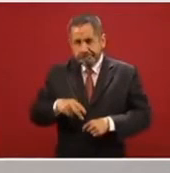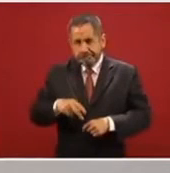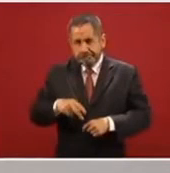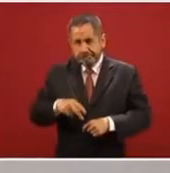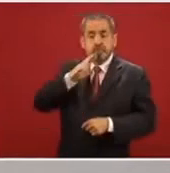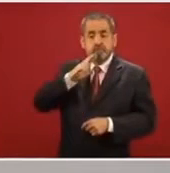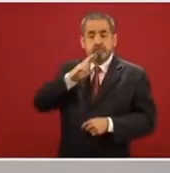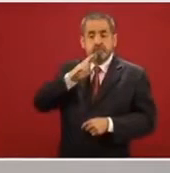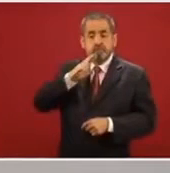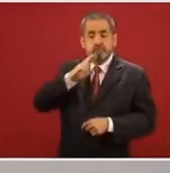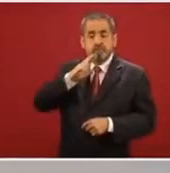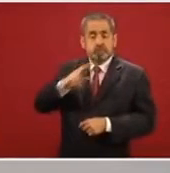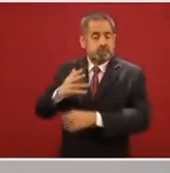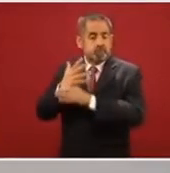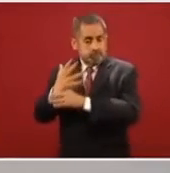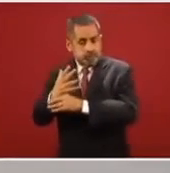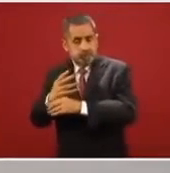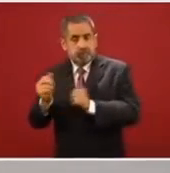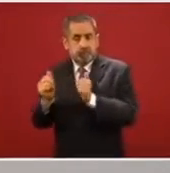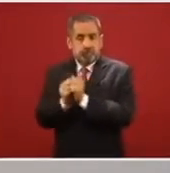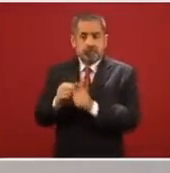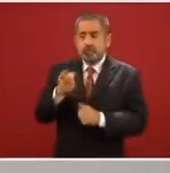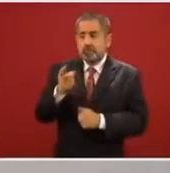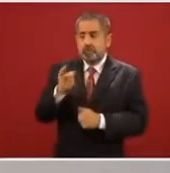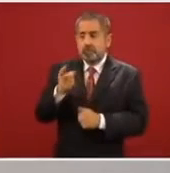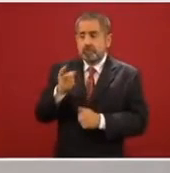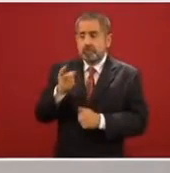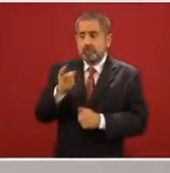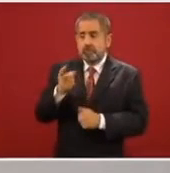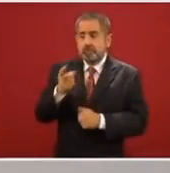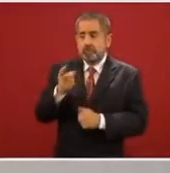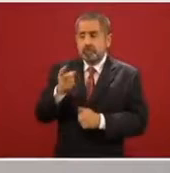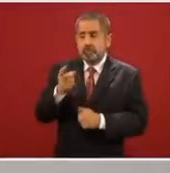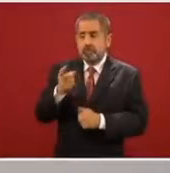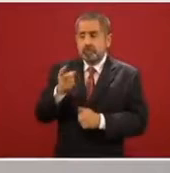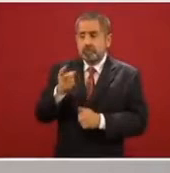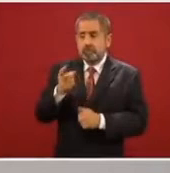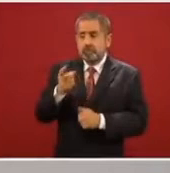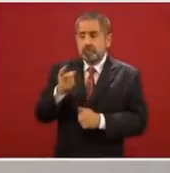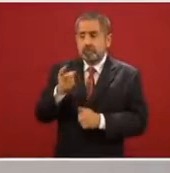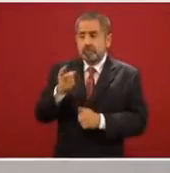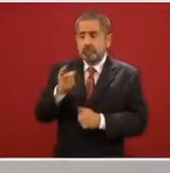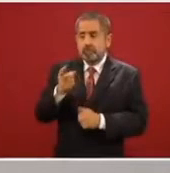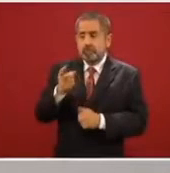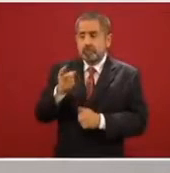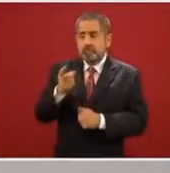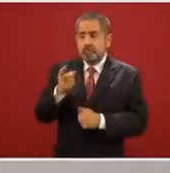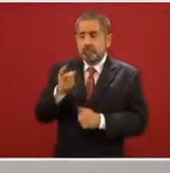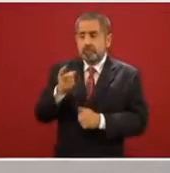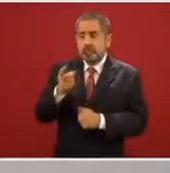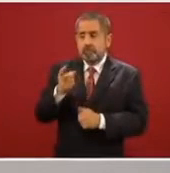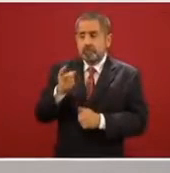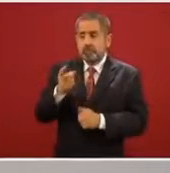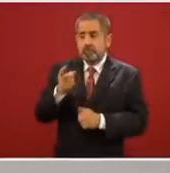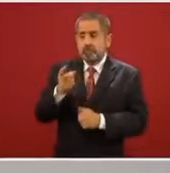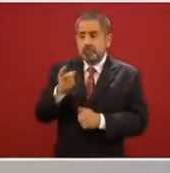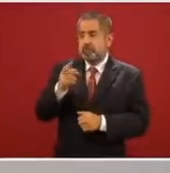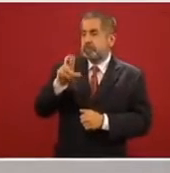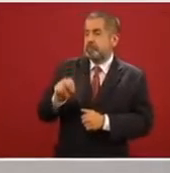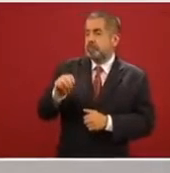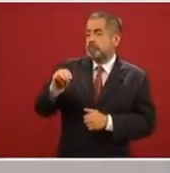his response, junto con la doctora María Van Kerkhove, along with the Dr. Maria van